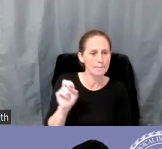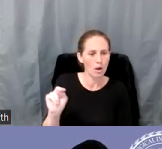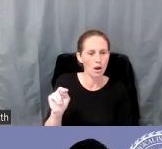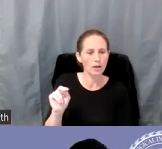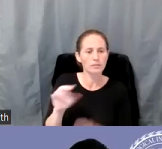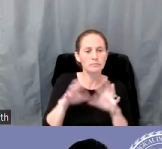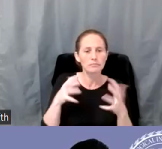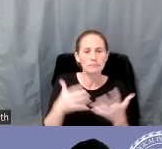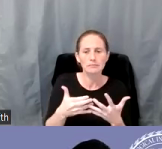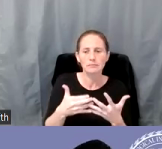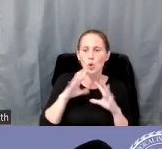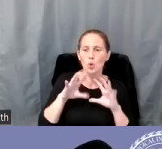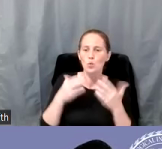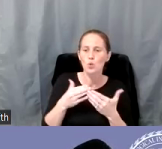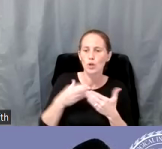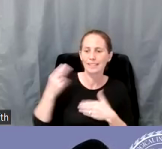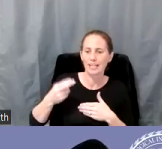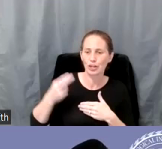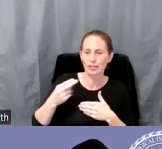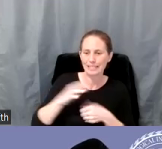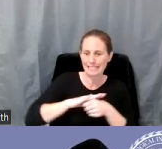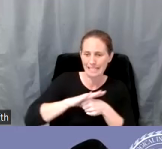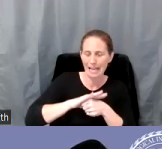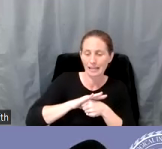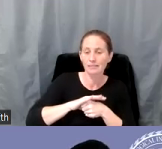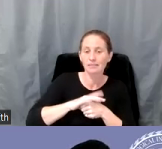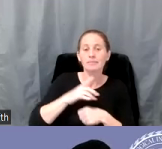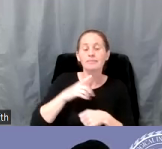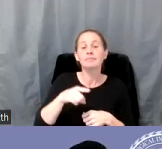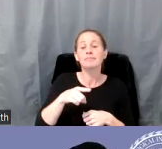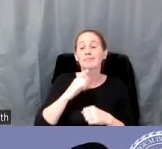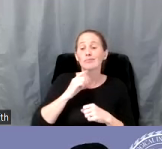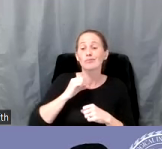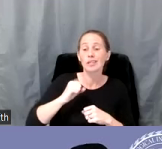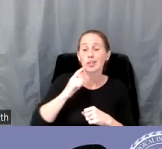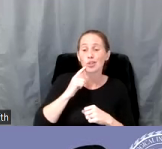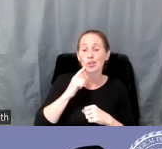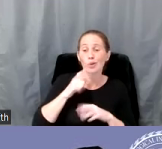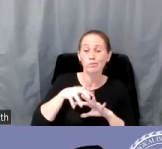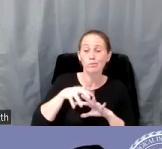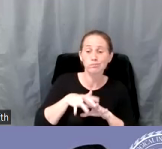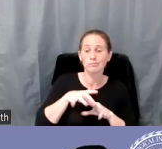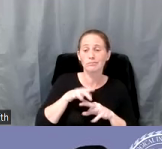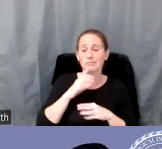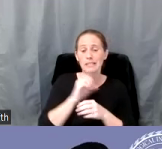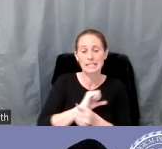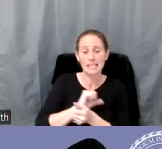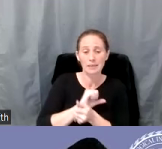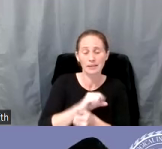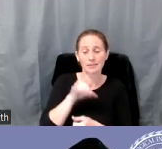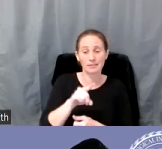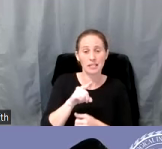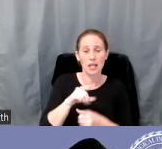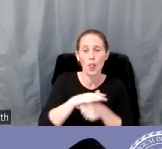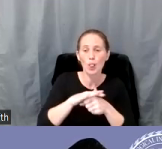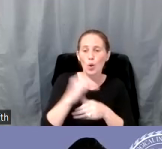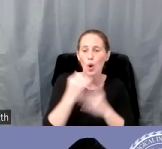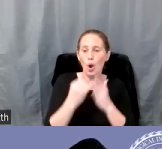UNESCO World Heritage Site that commemorates resistance to enslavement and this image is a local artist